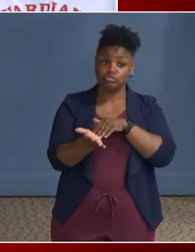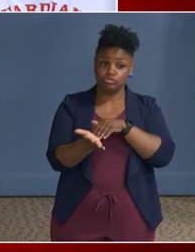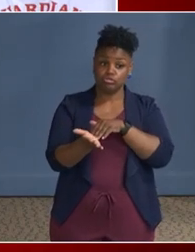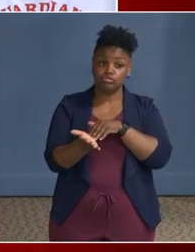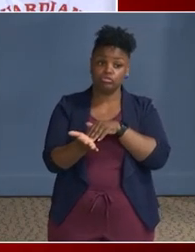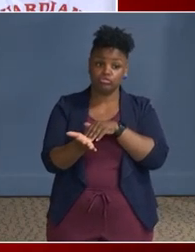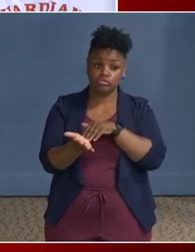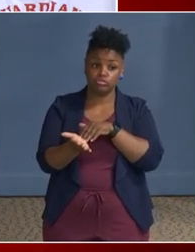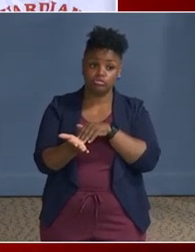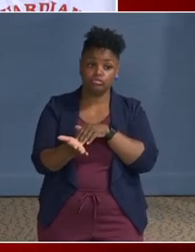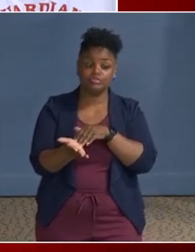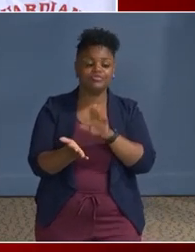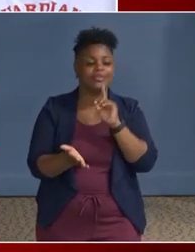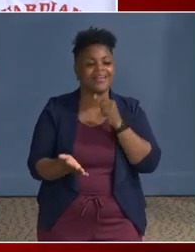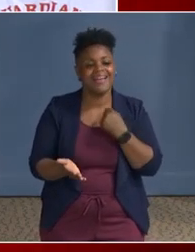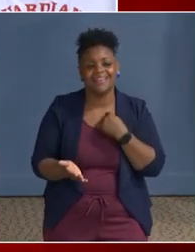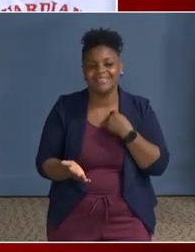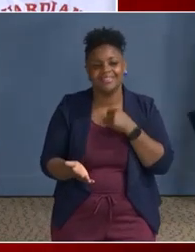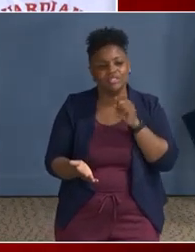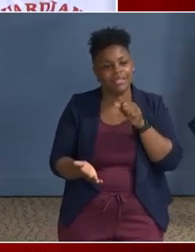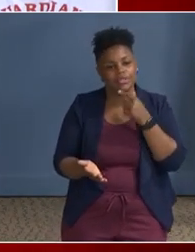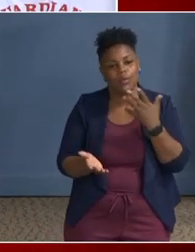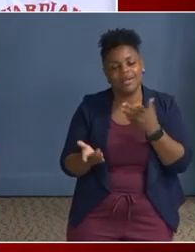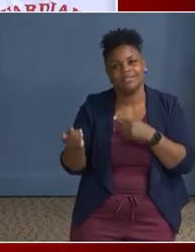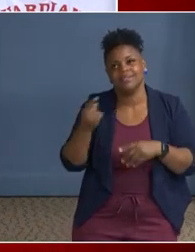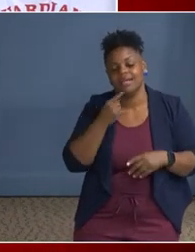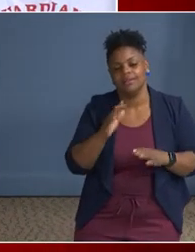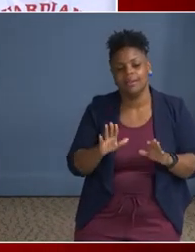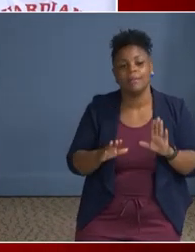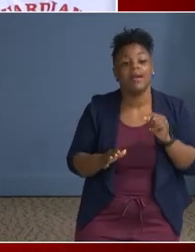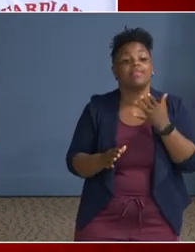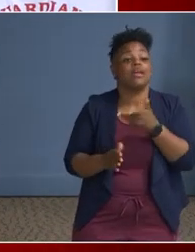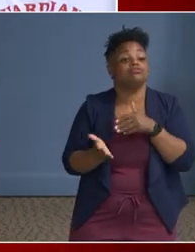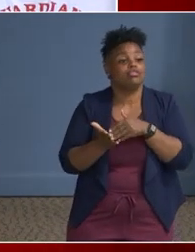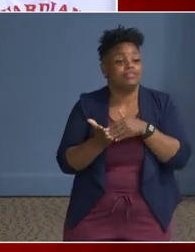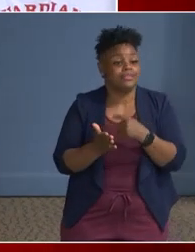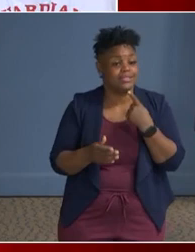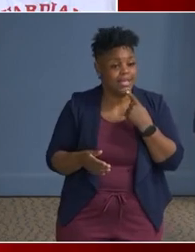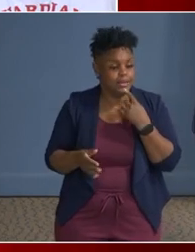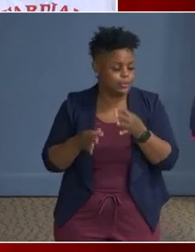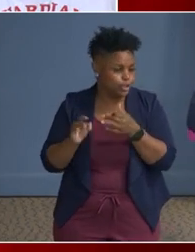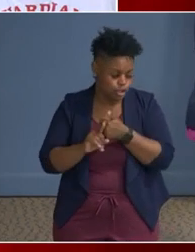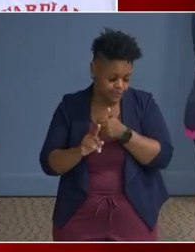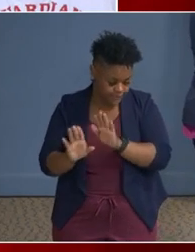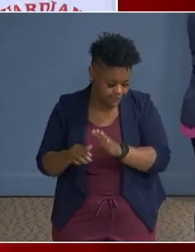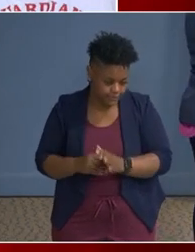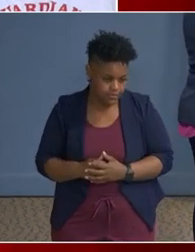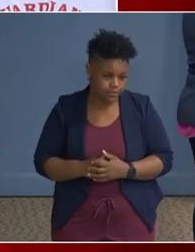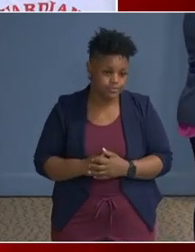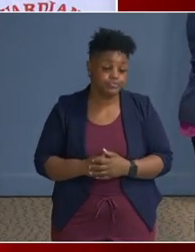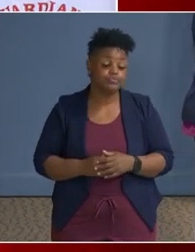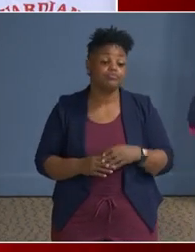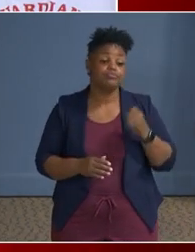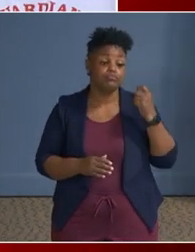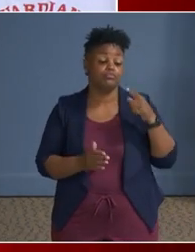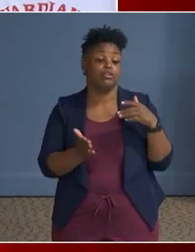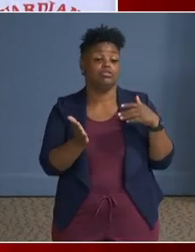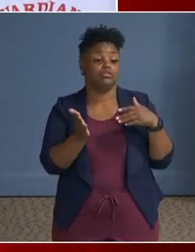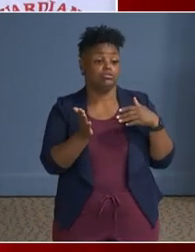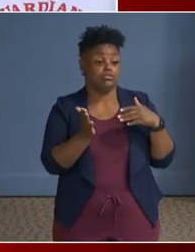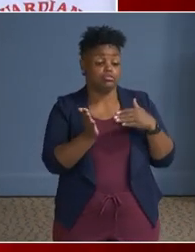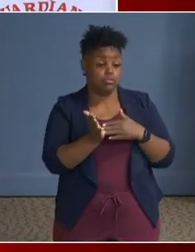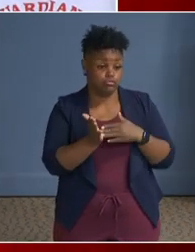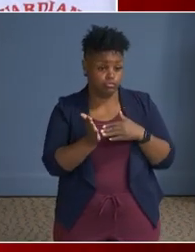well, I shouldn't think, but Dr. Nesbitt will say what she was interested in saying. Sorry, I was talking too much. So what some